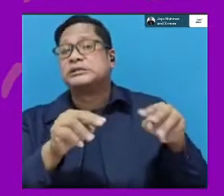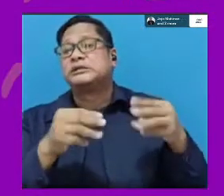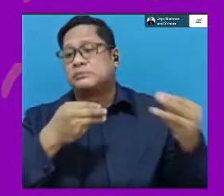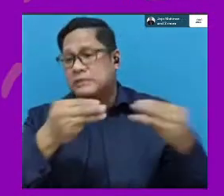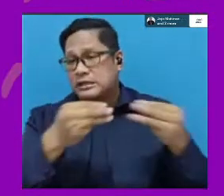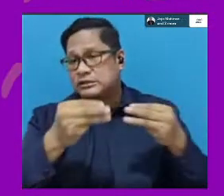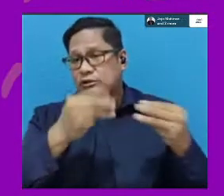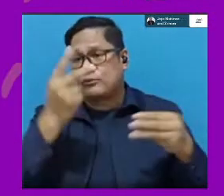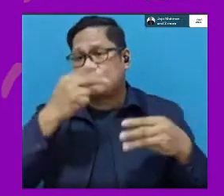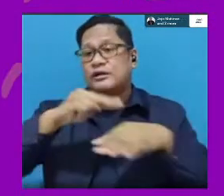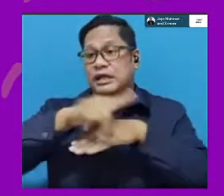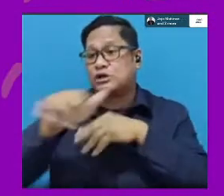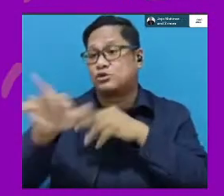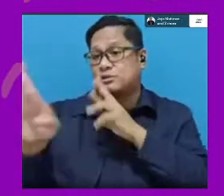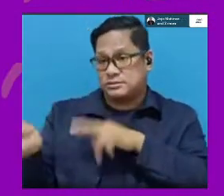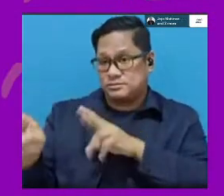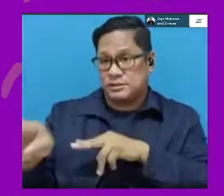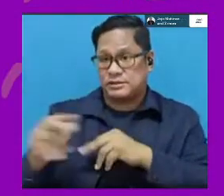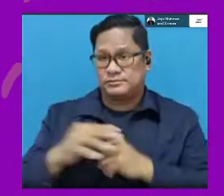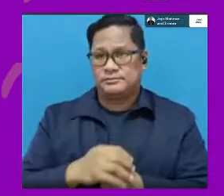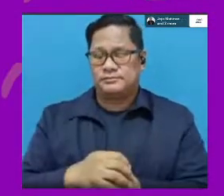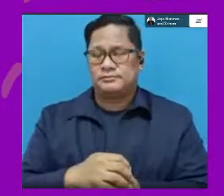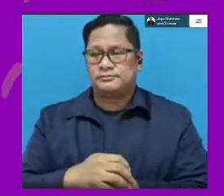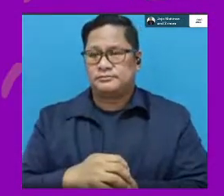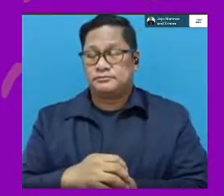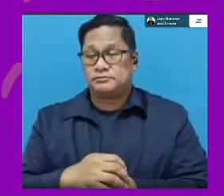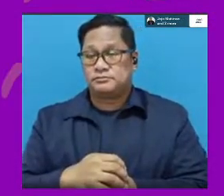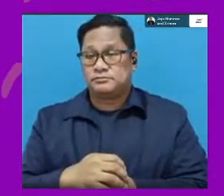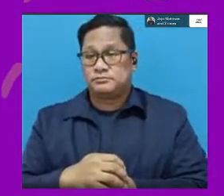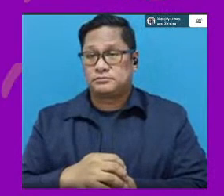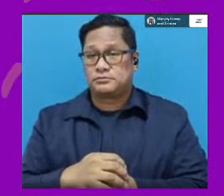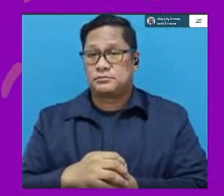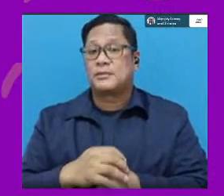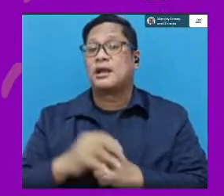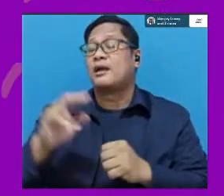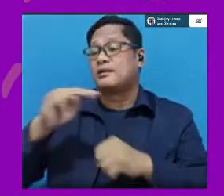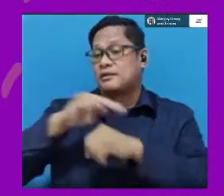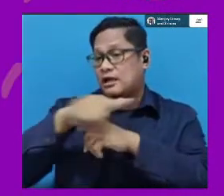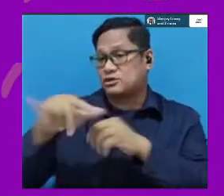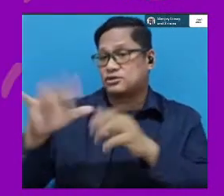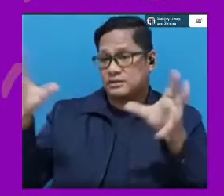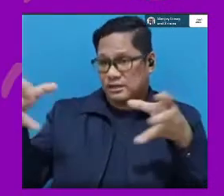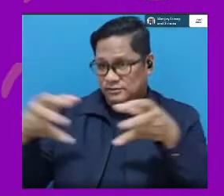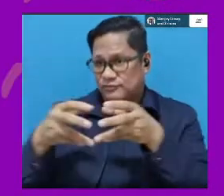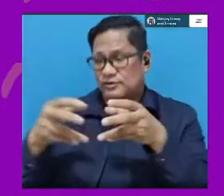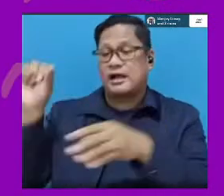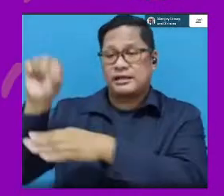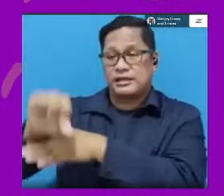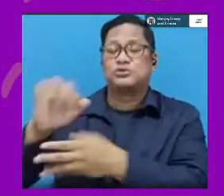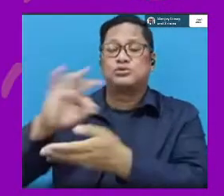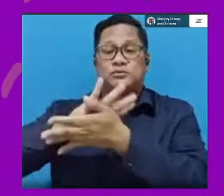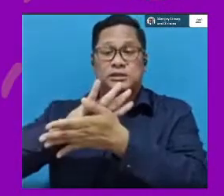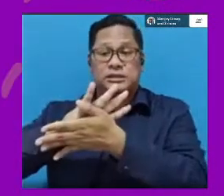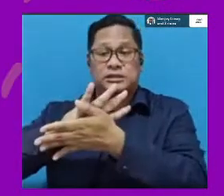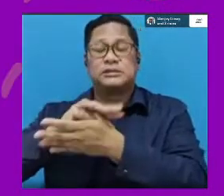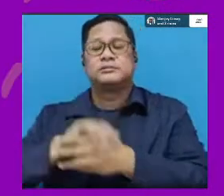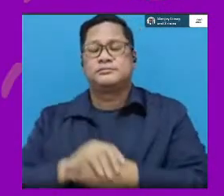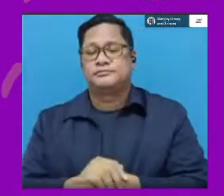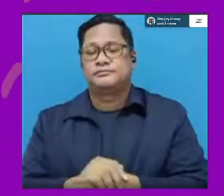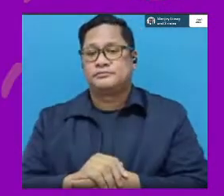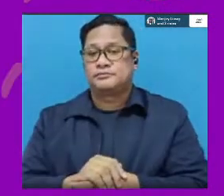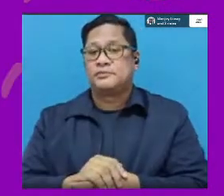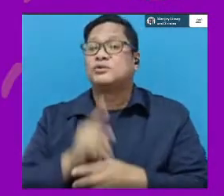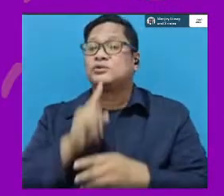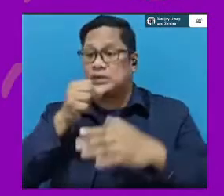national response. Okay? Under the National Task Force against COVID-19, it is further